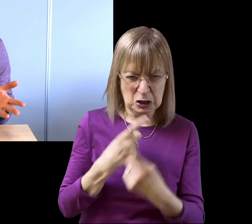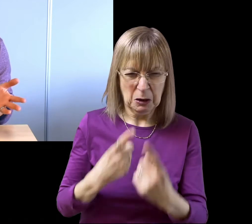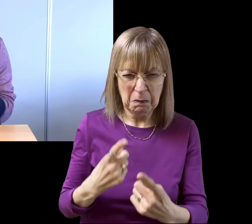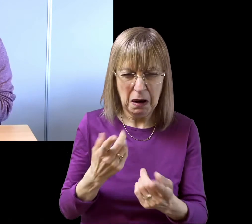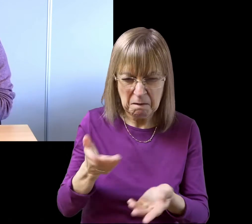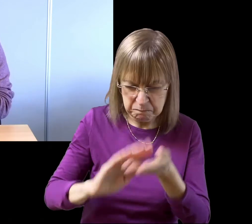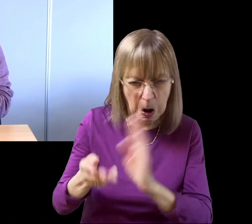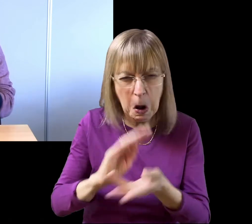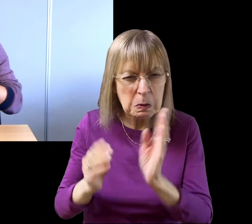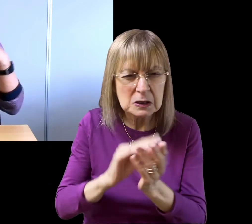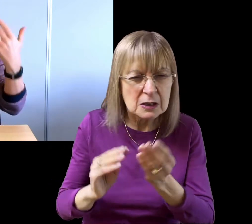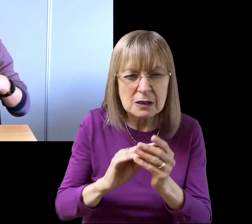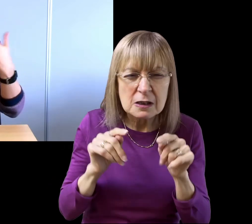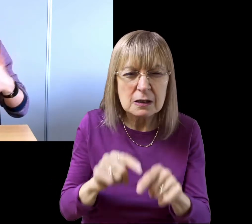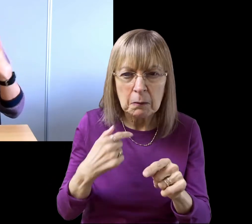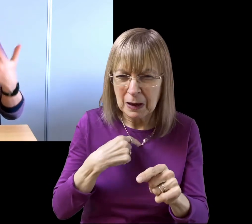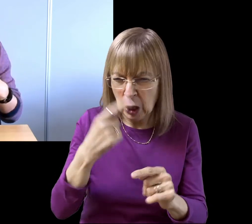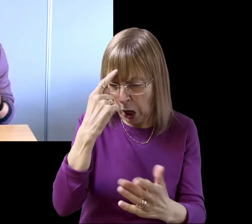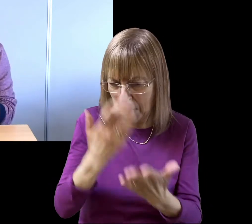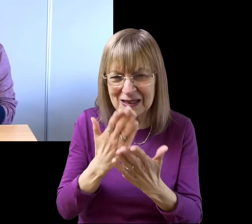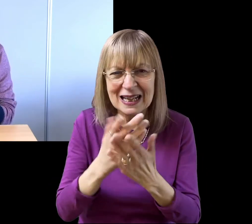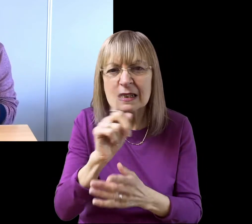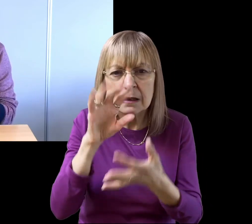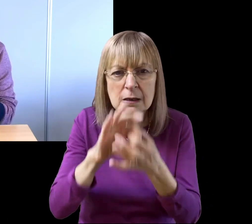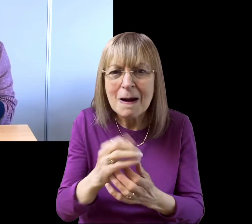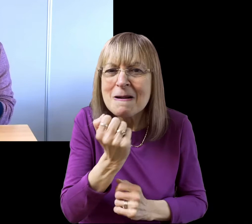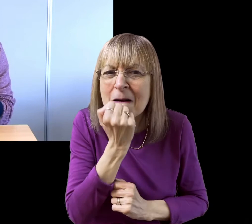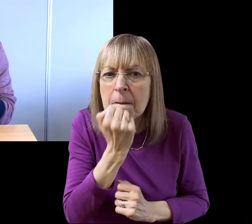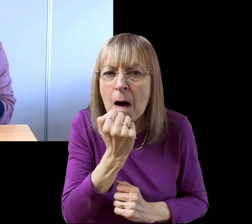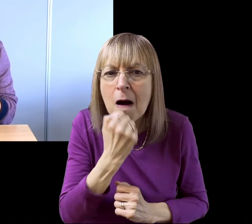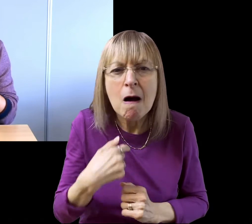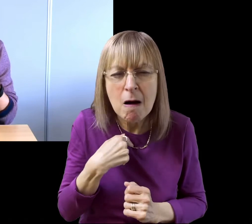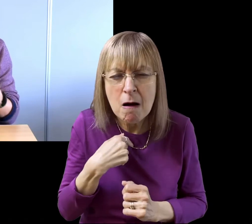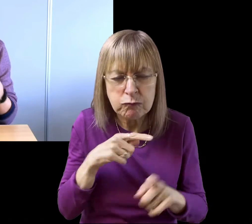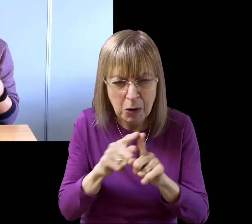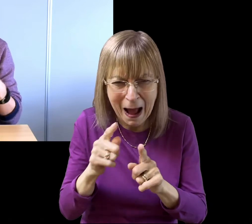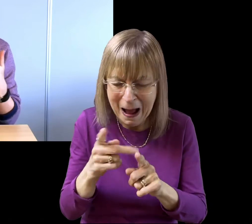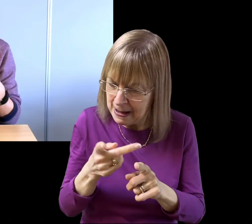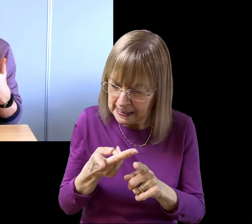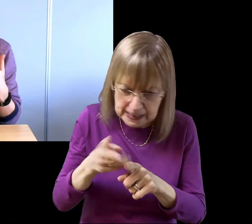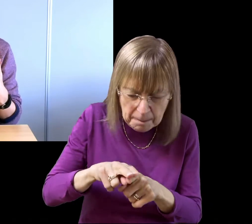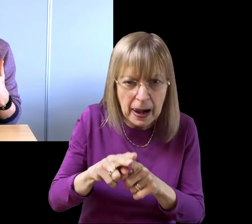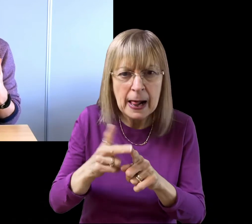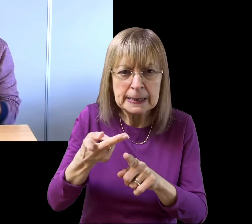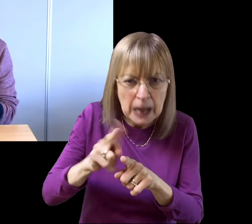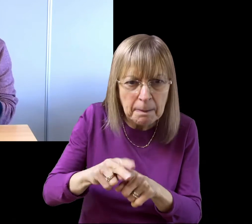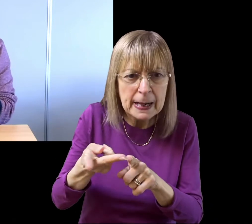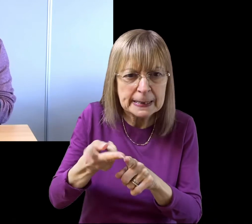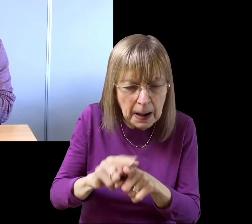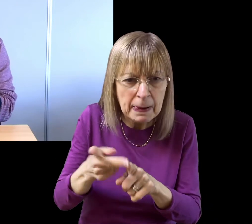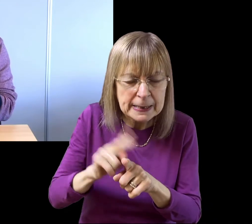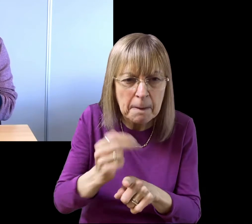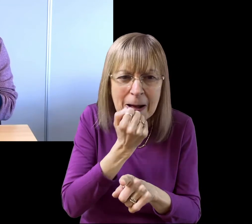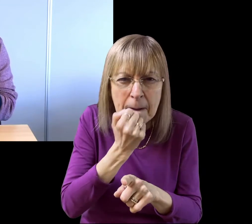any further. But I've always been slightly obsessed with these numbers that double and double and double, numbers that are doubling